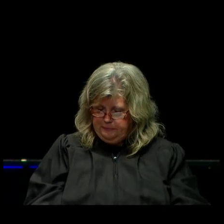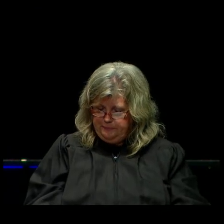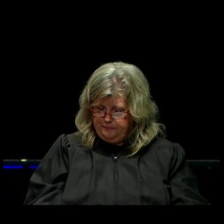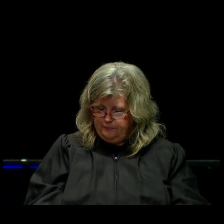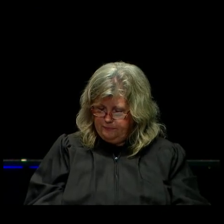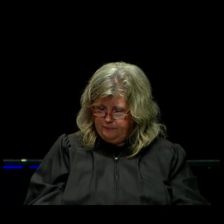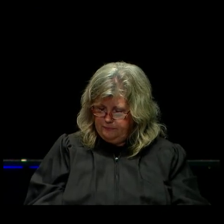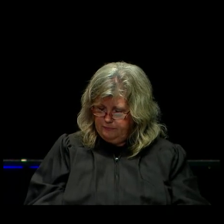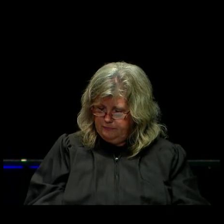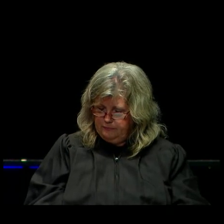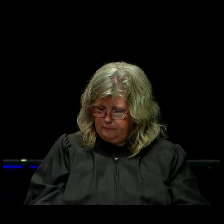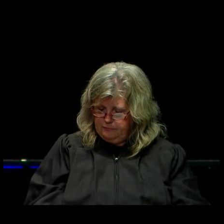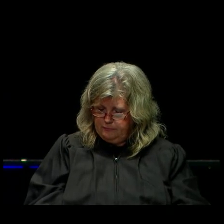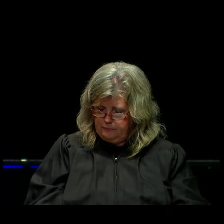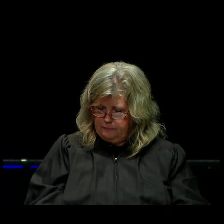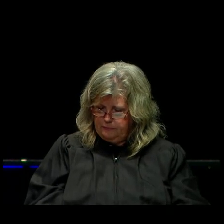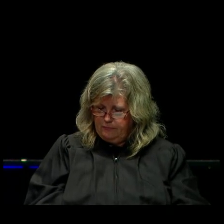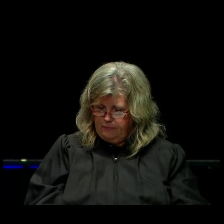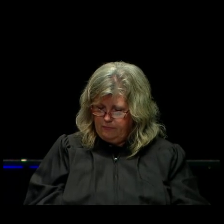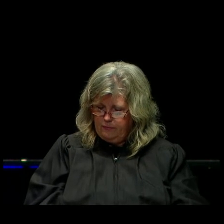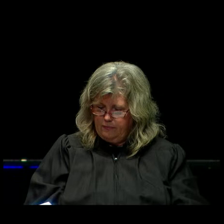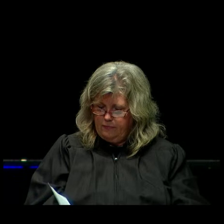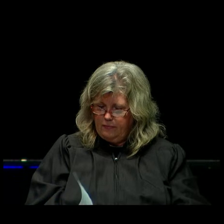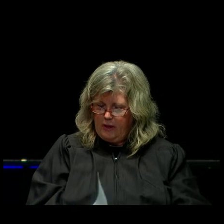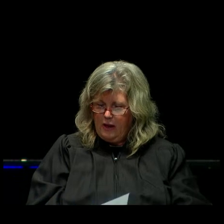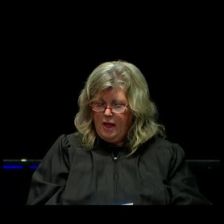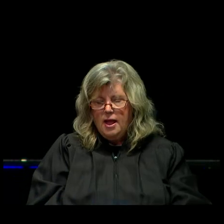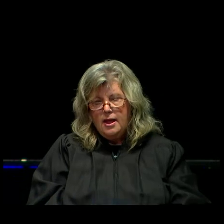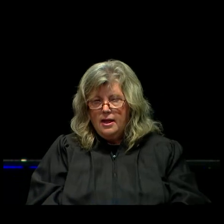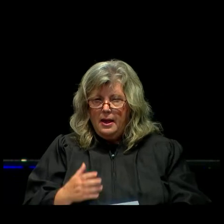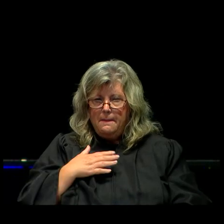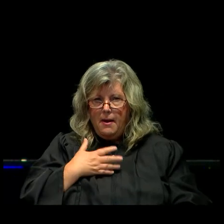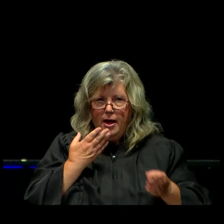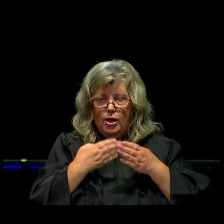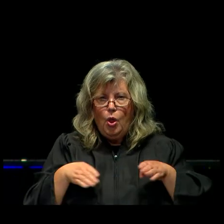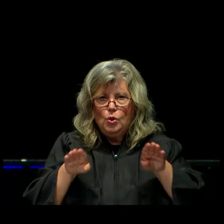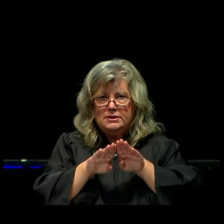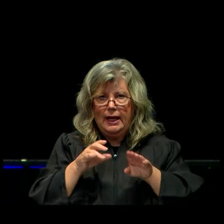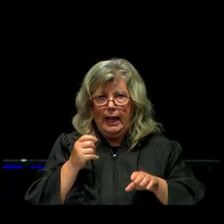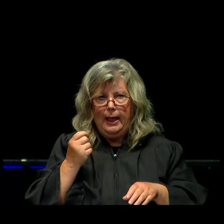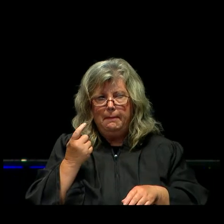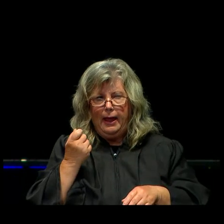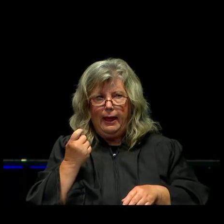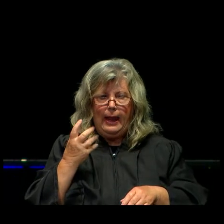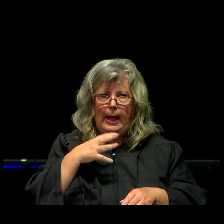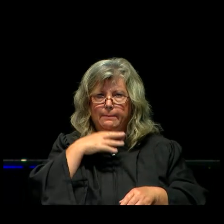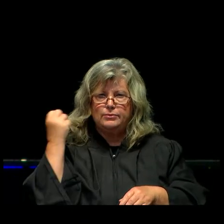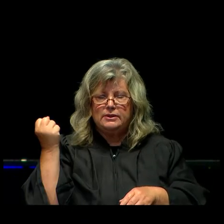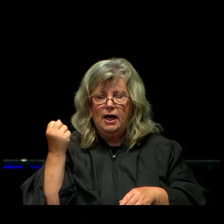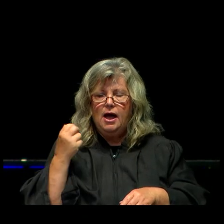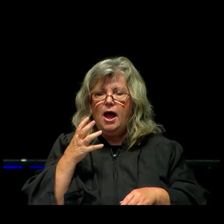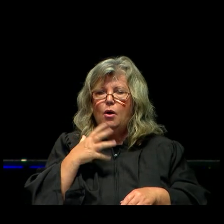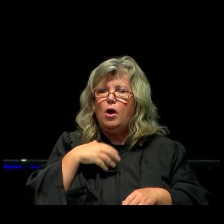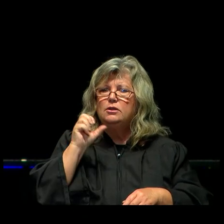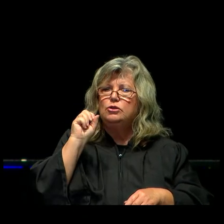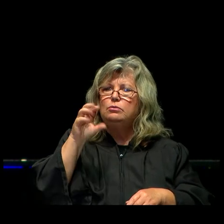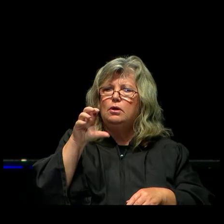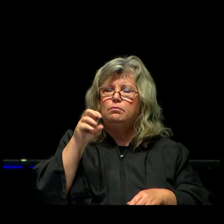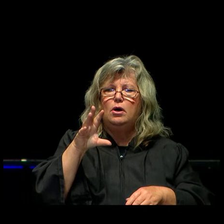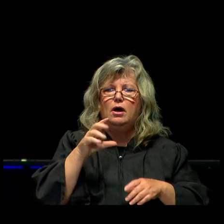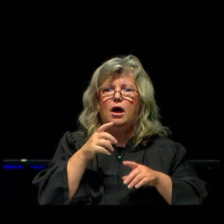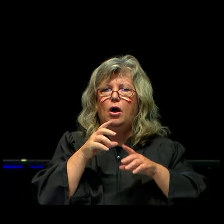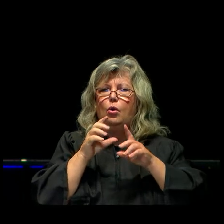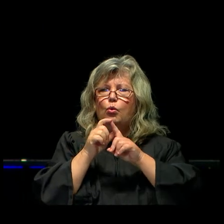I'm going to close now with something that I'm going a bit out on a limb, because I want to tell you the words to a marvelous